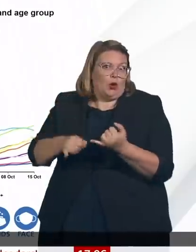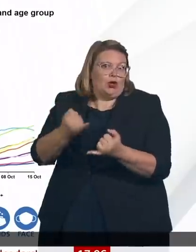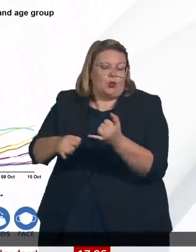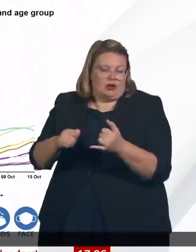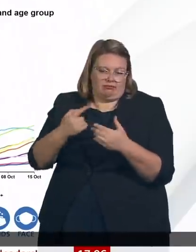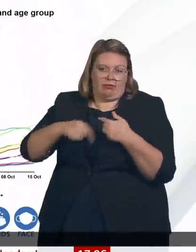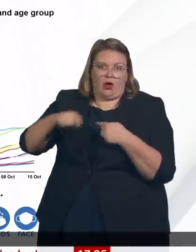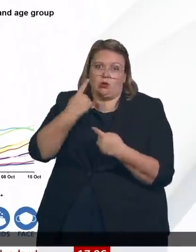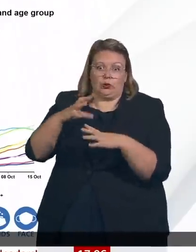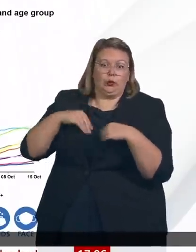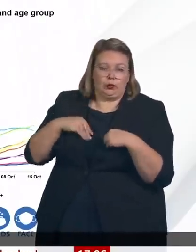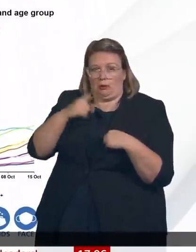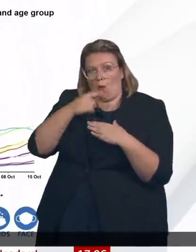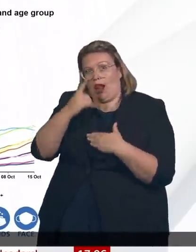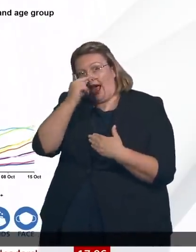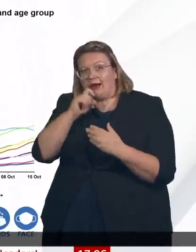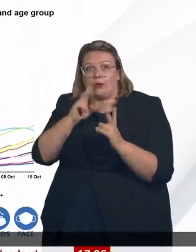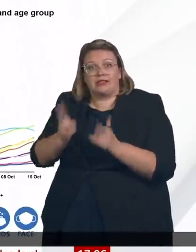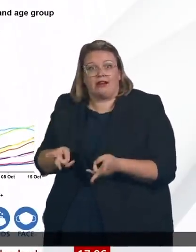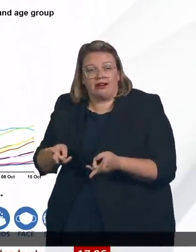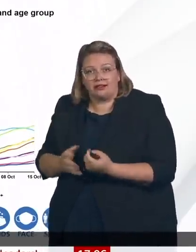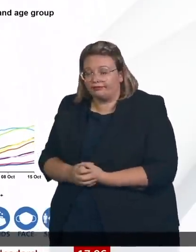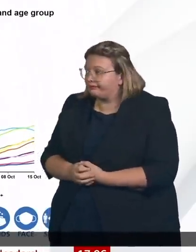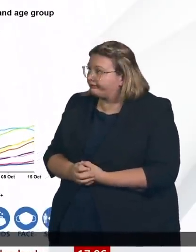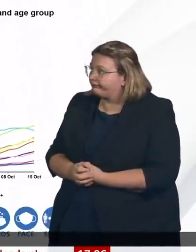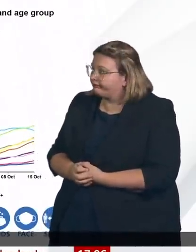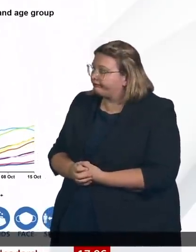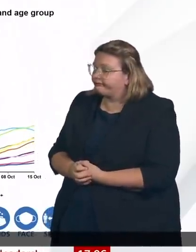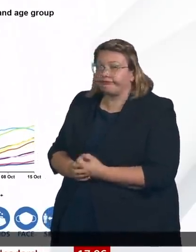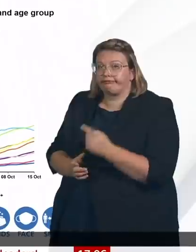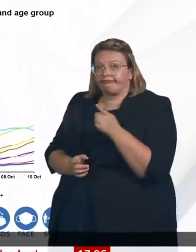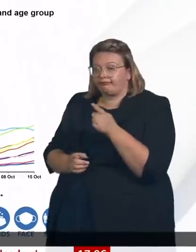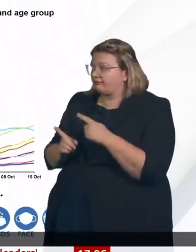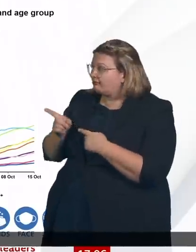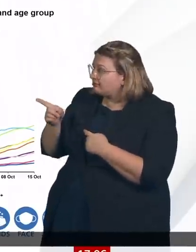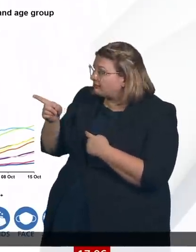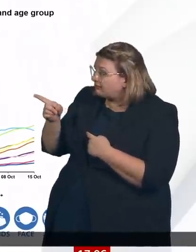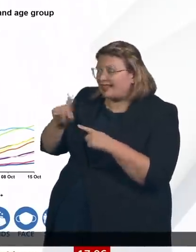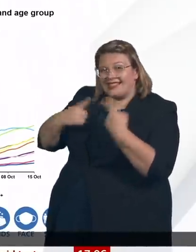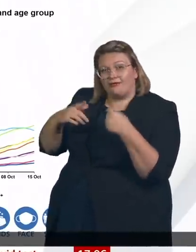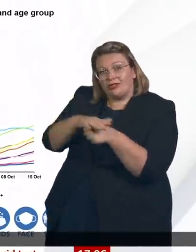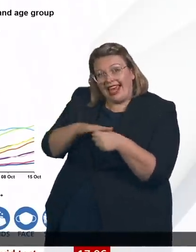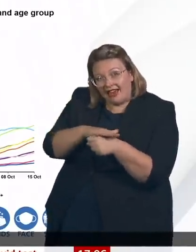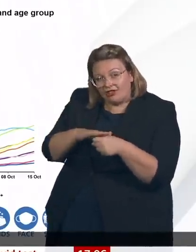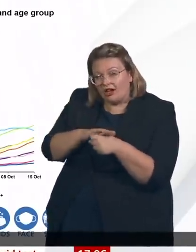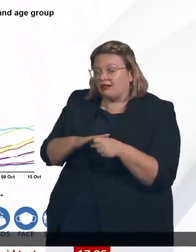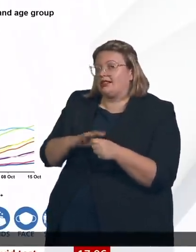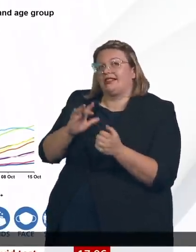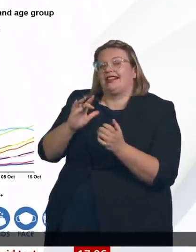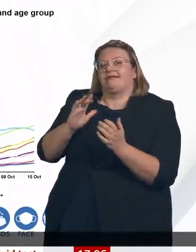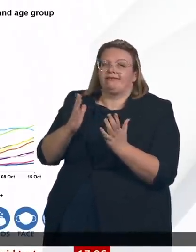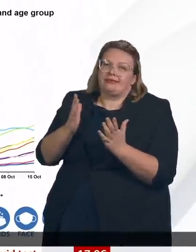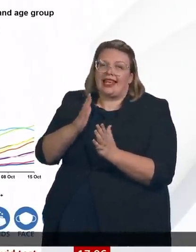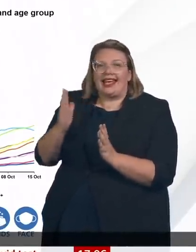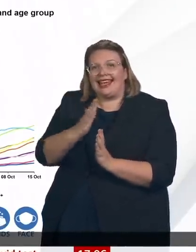These are the same graphs again, but this time for the East Midlands, for London and the West Midlands. you can again see,